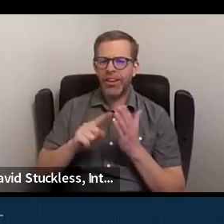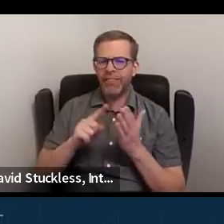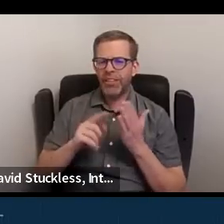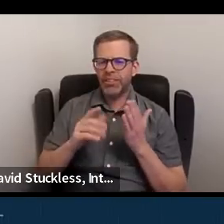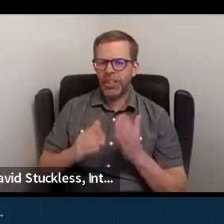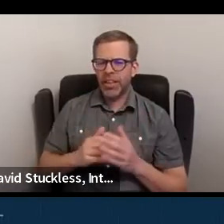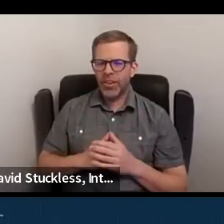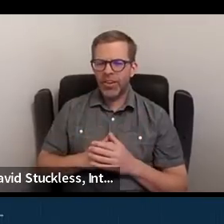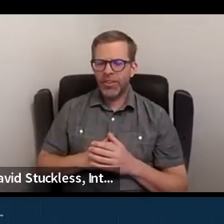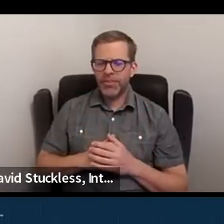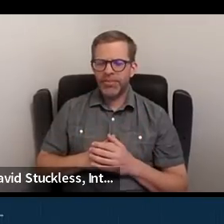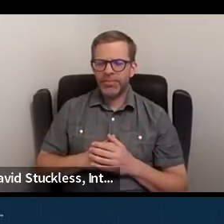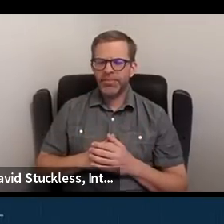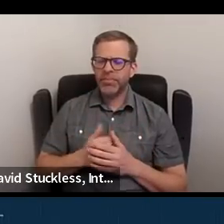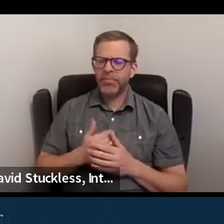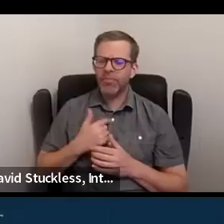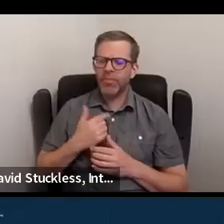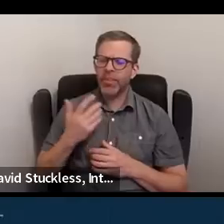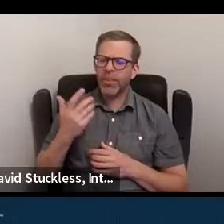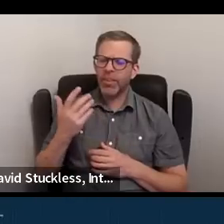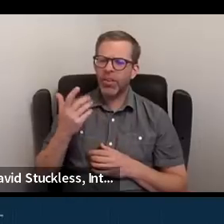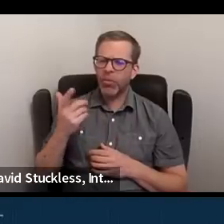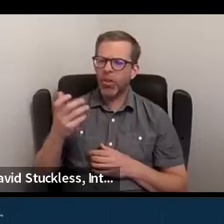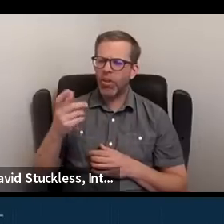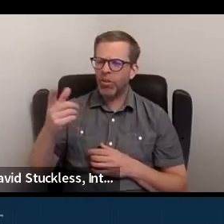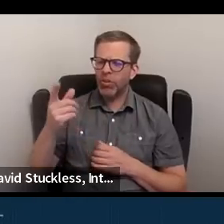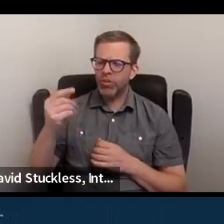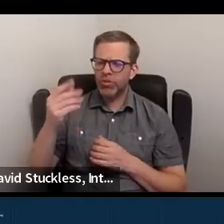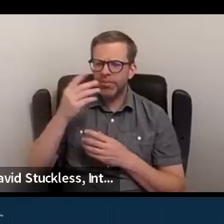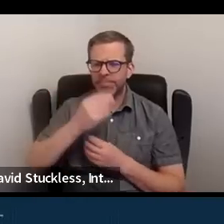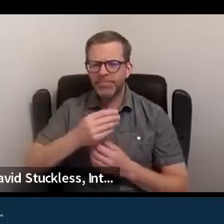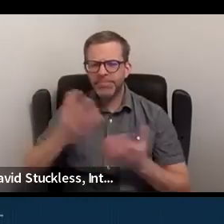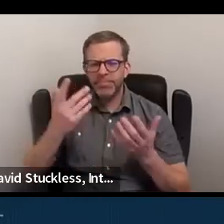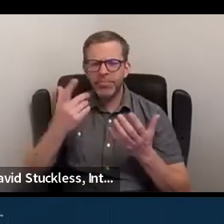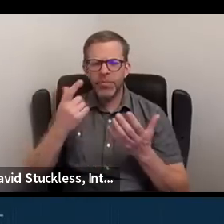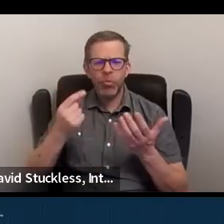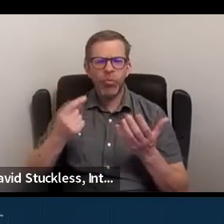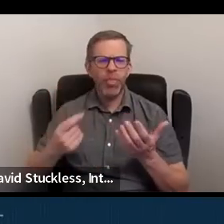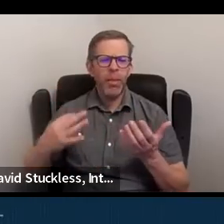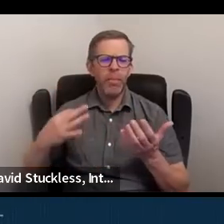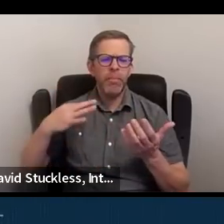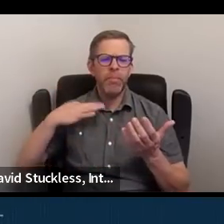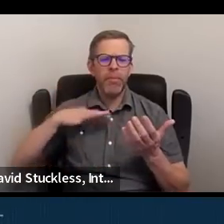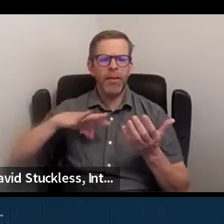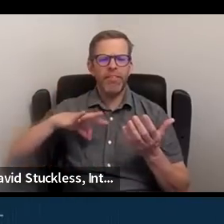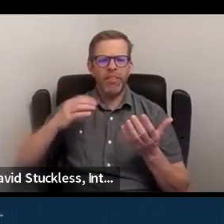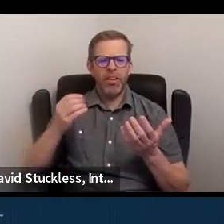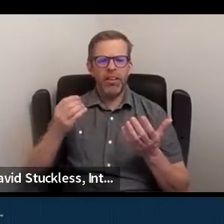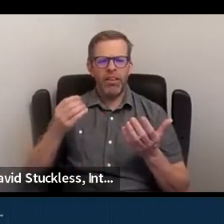And so we'd like you to share with them what would be the benefit of